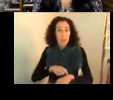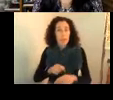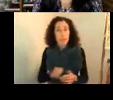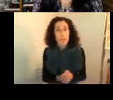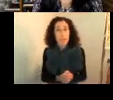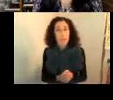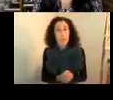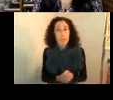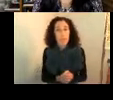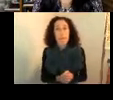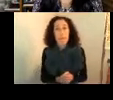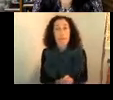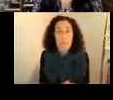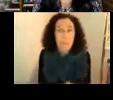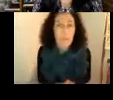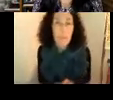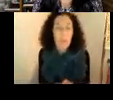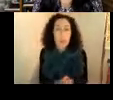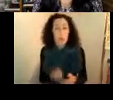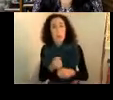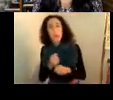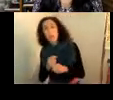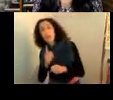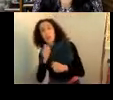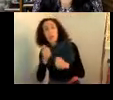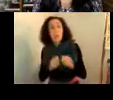to complete their thought. The next one.